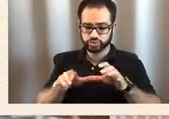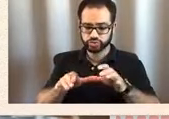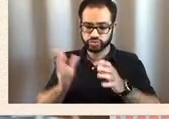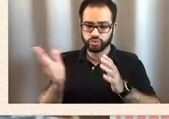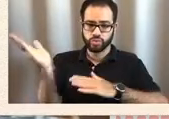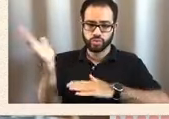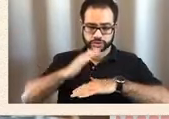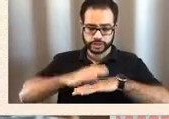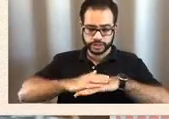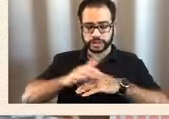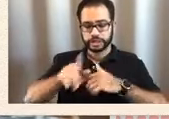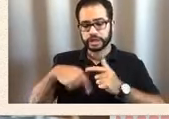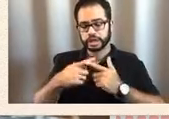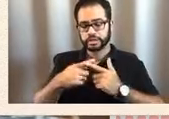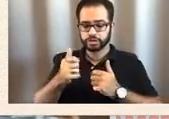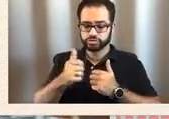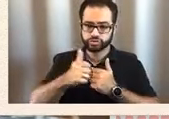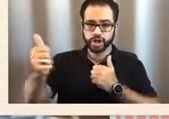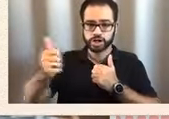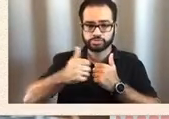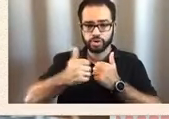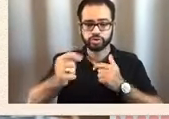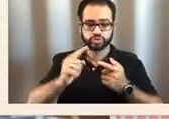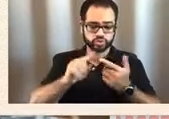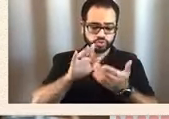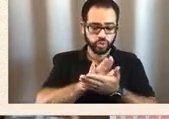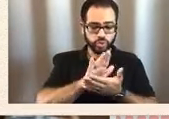places like school and therapy.